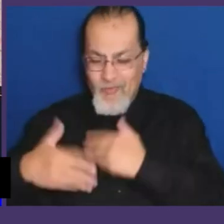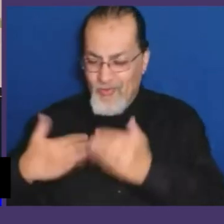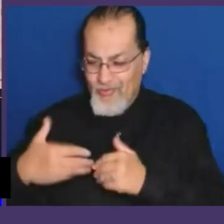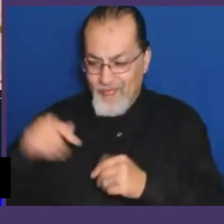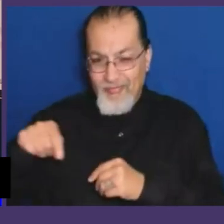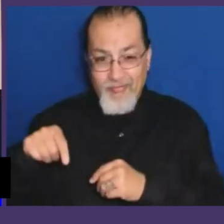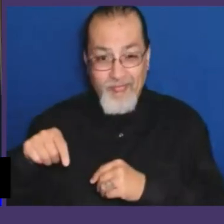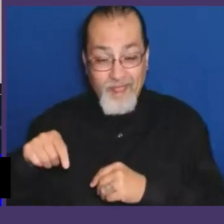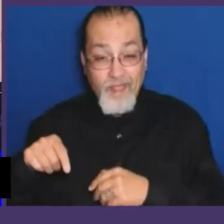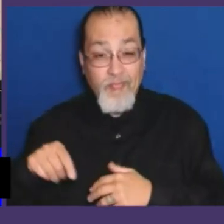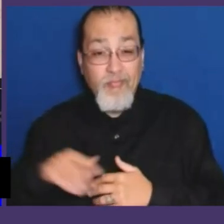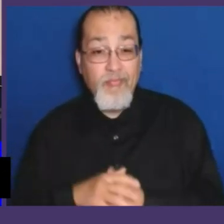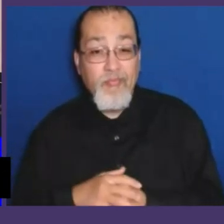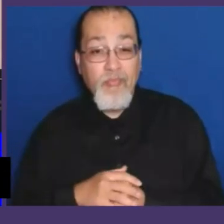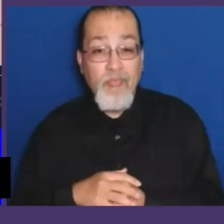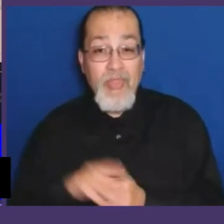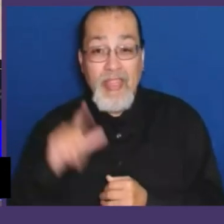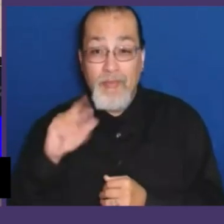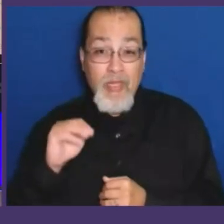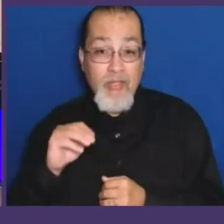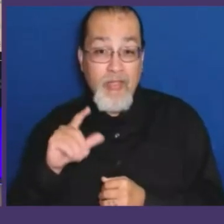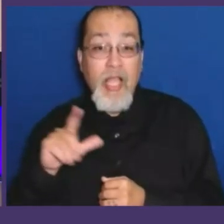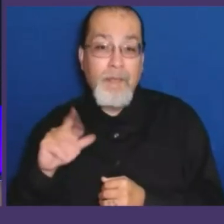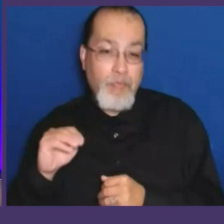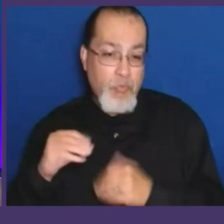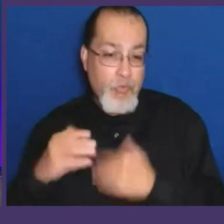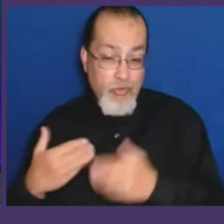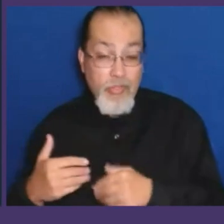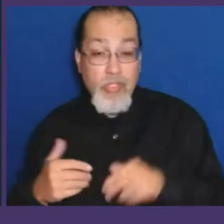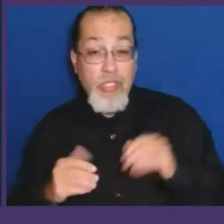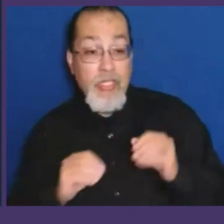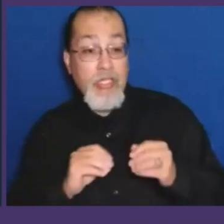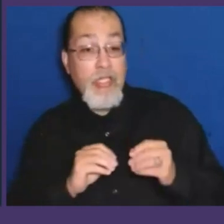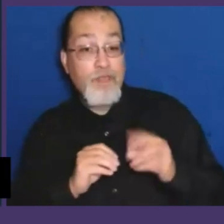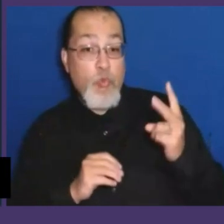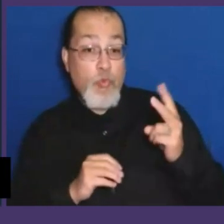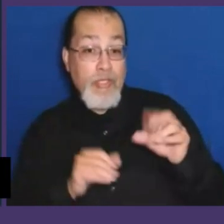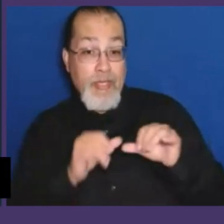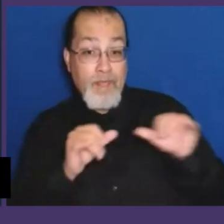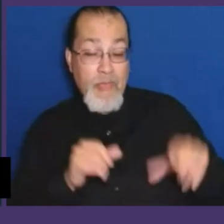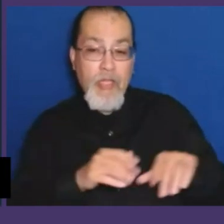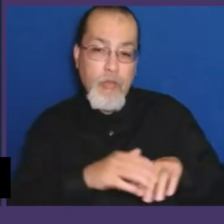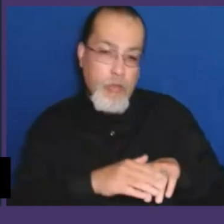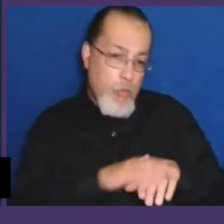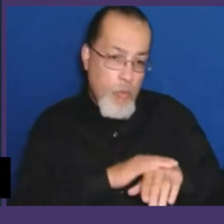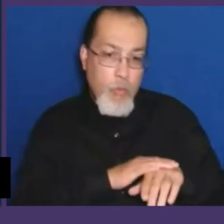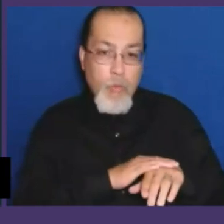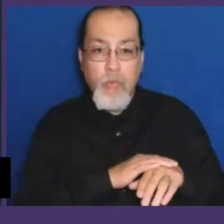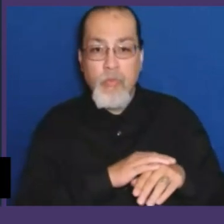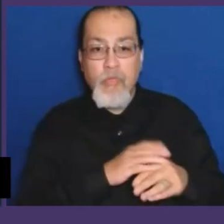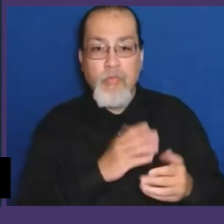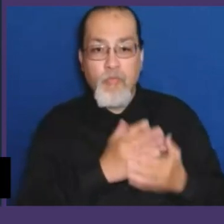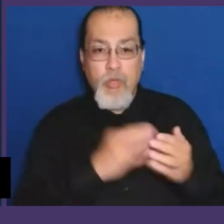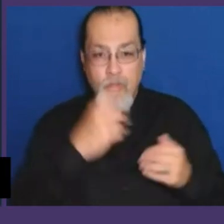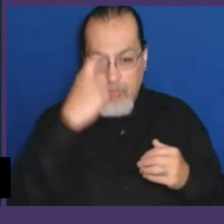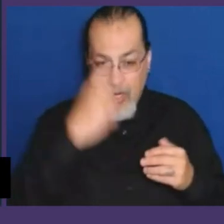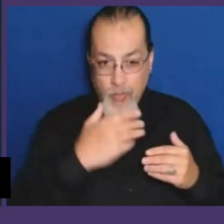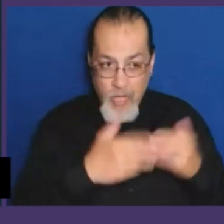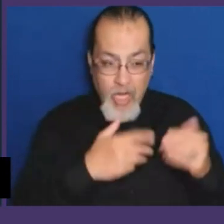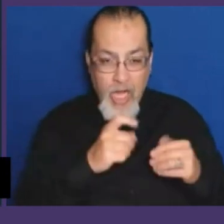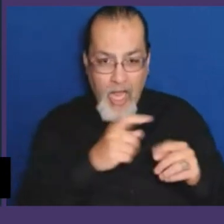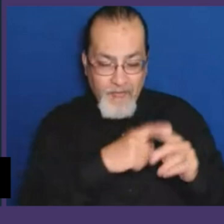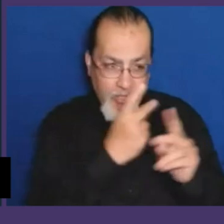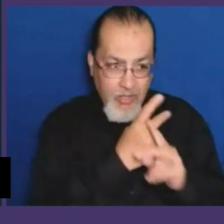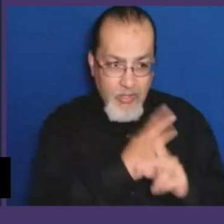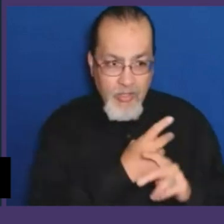the slower, deliberate planning sort of part of your brain. And so this is a paper actually from just last week, because this space